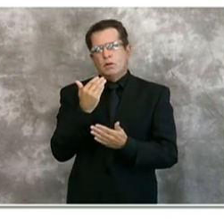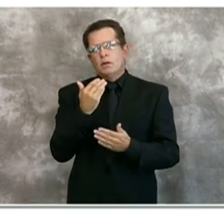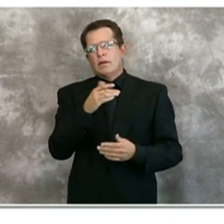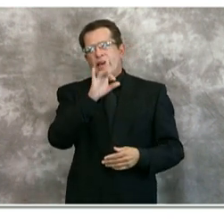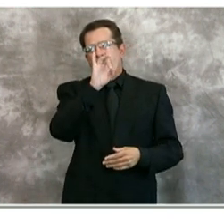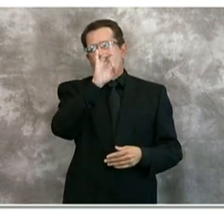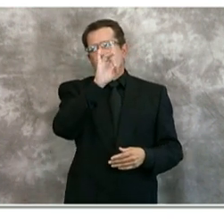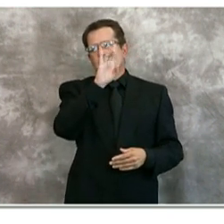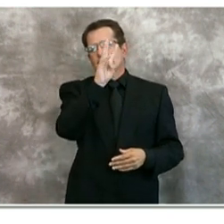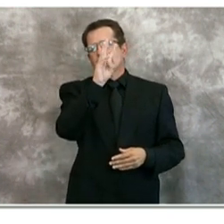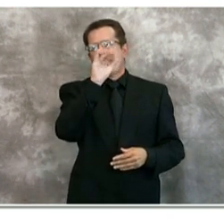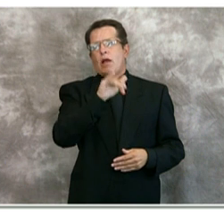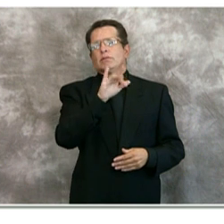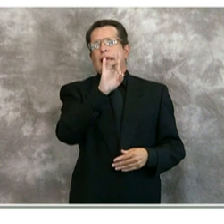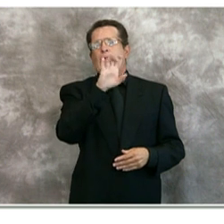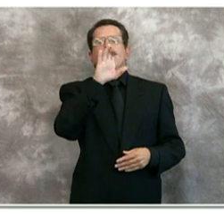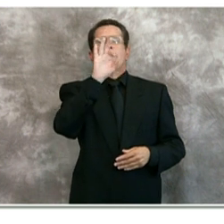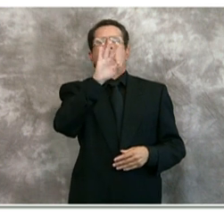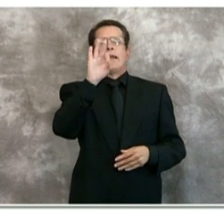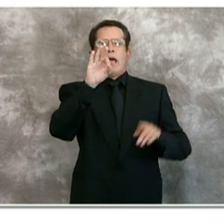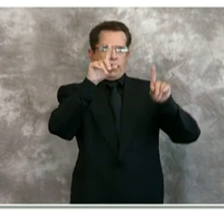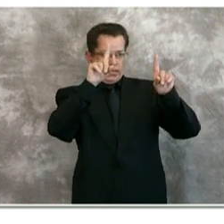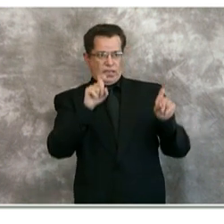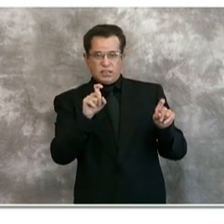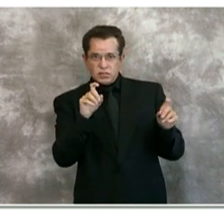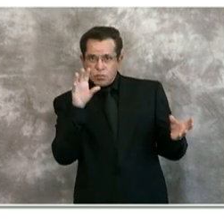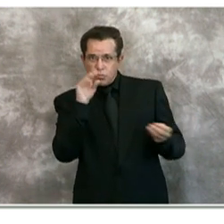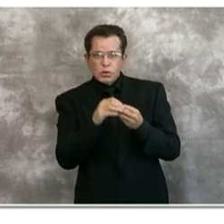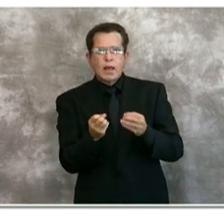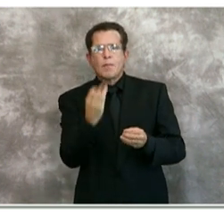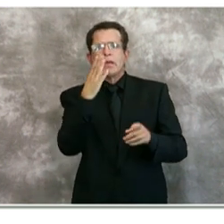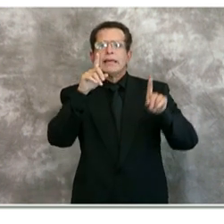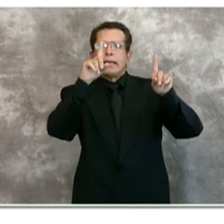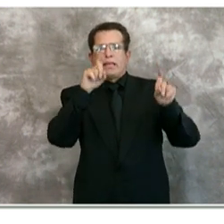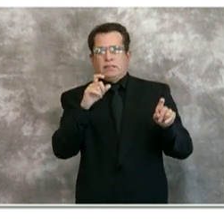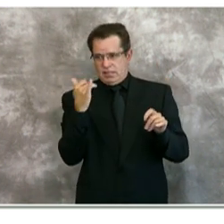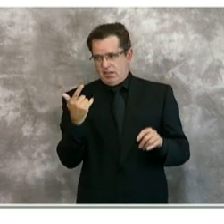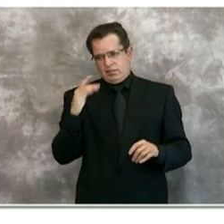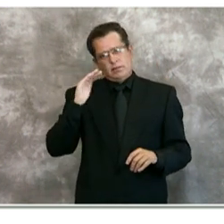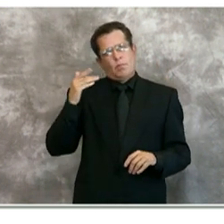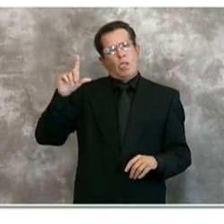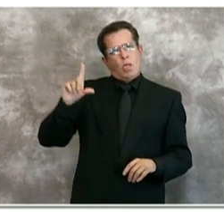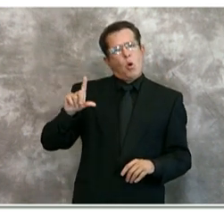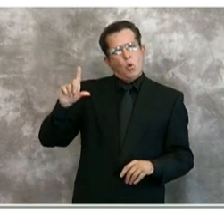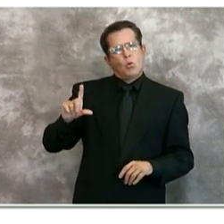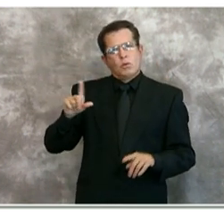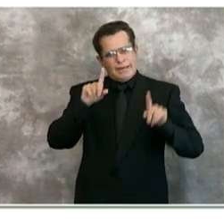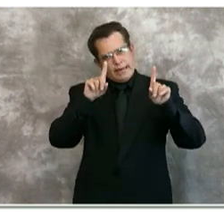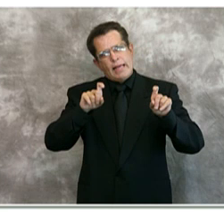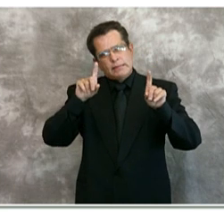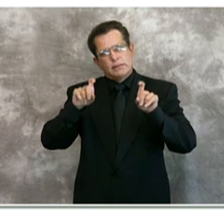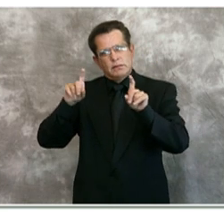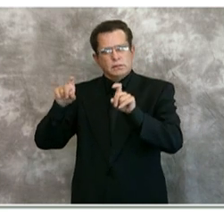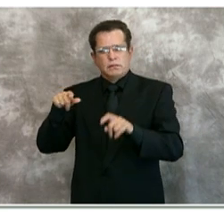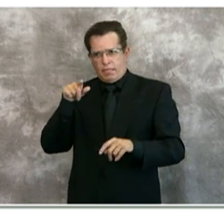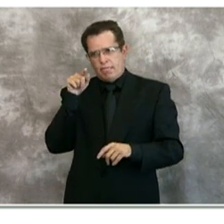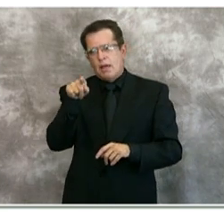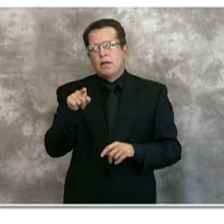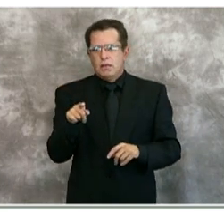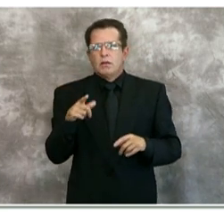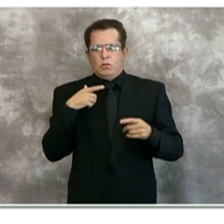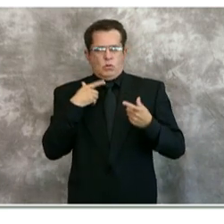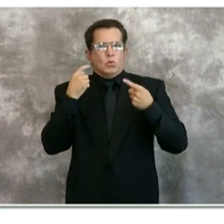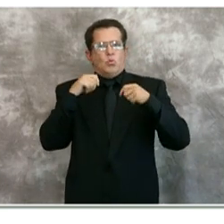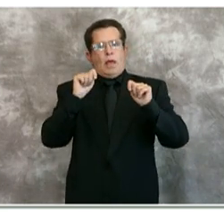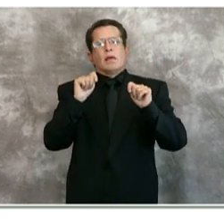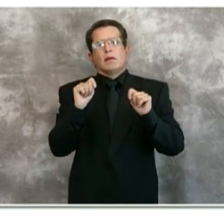6,899 tests. Again, you will see that the number of daily tests are lower the last few days than they have been. Some of that was an effort to